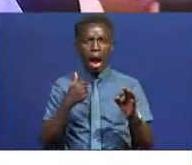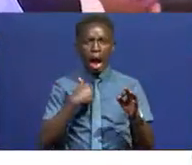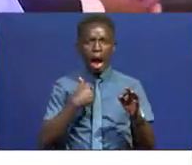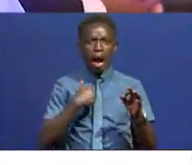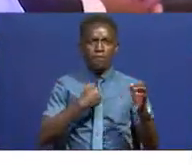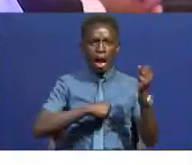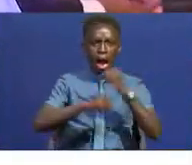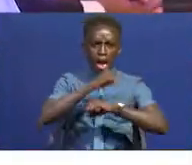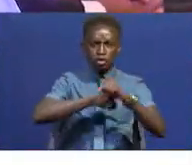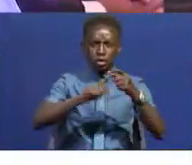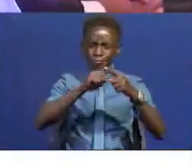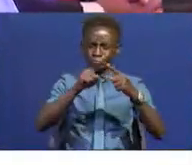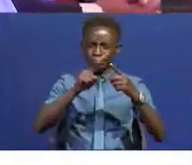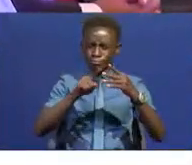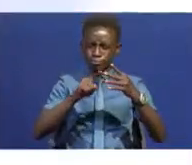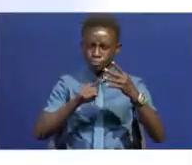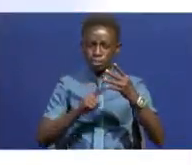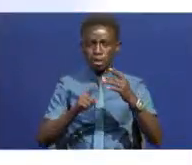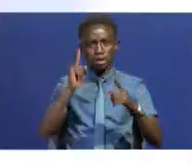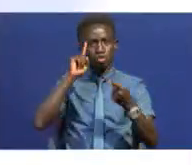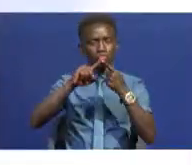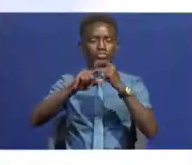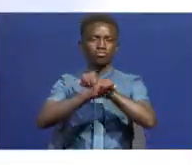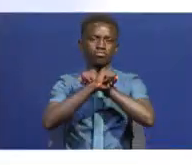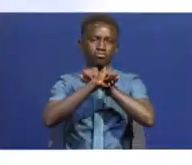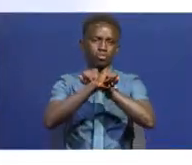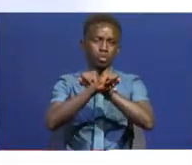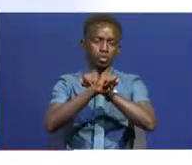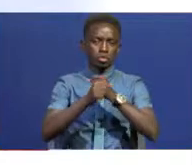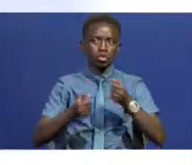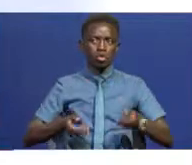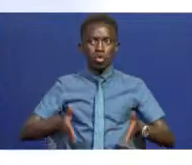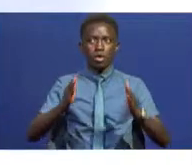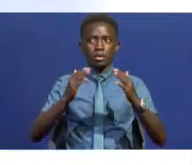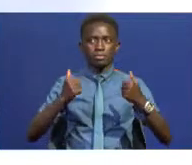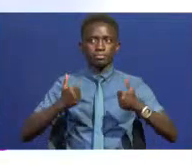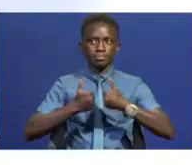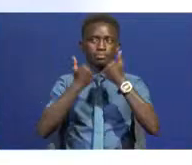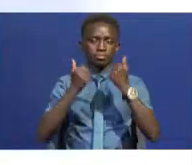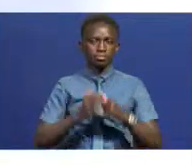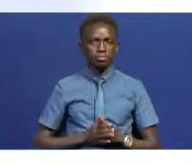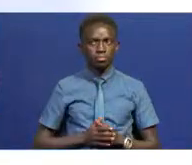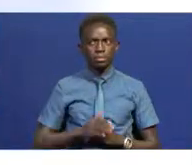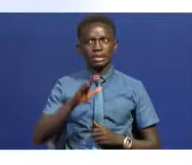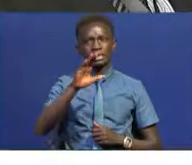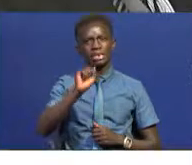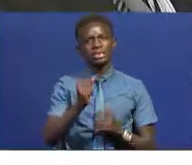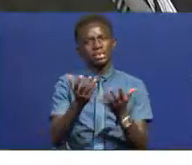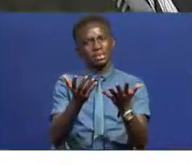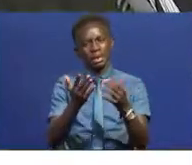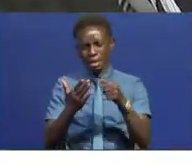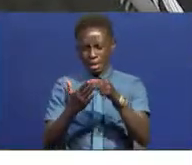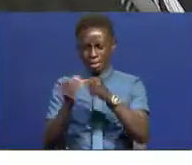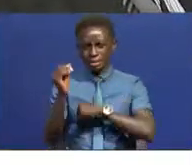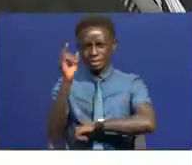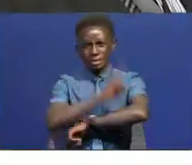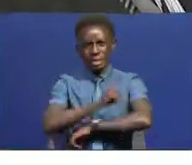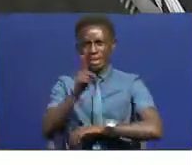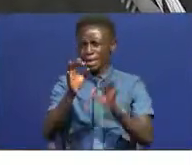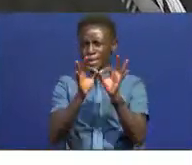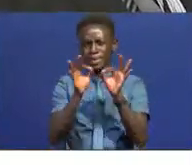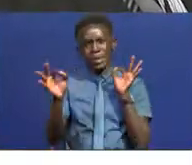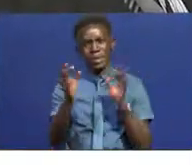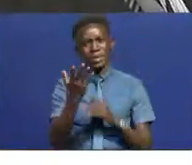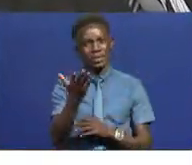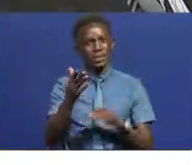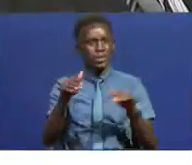accidents. Waziri, please, instant fines. 90 days is too much time for you to wait. President William Ruto, in pledging